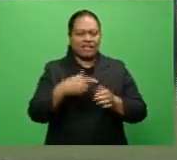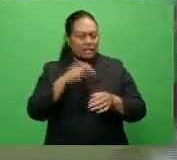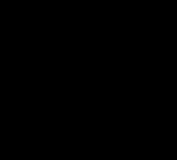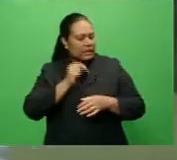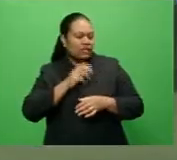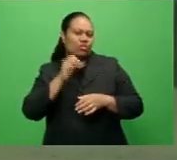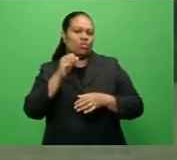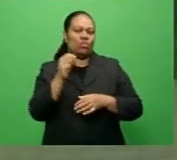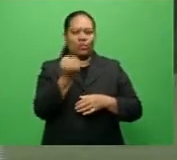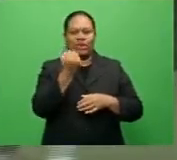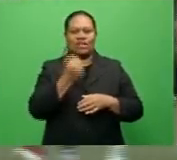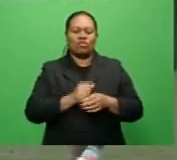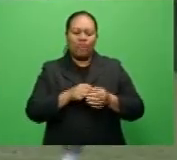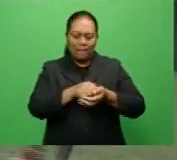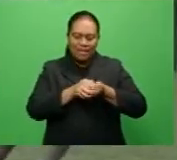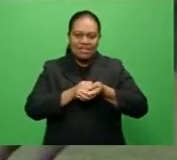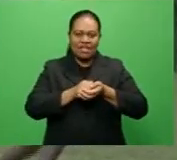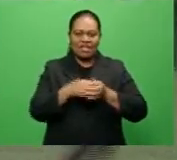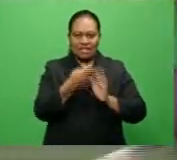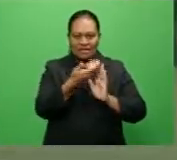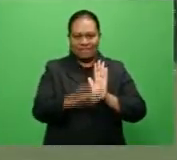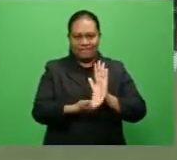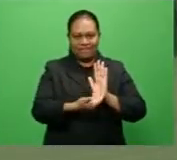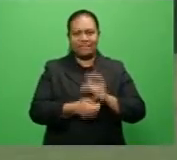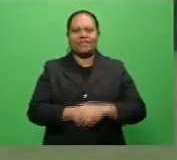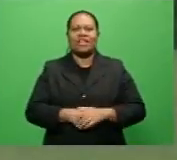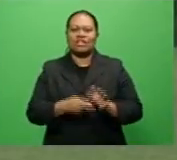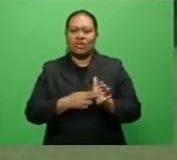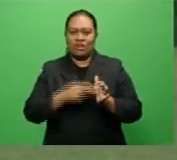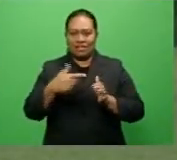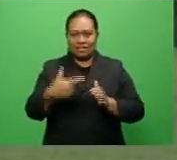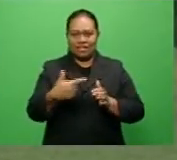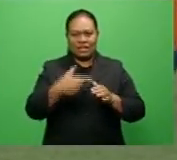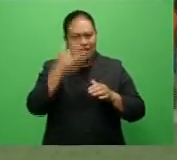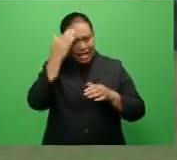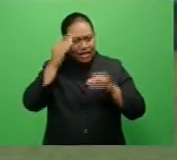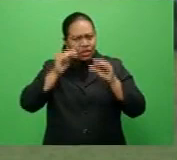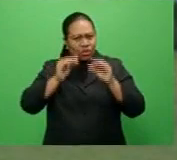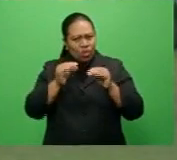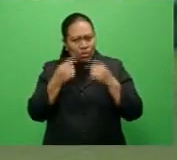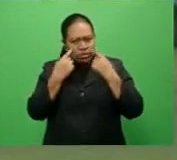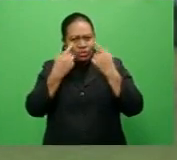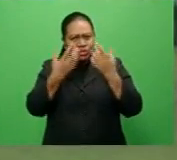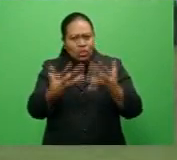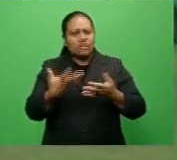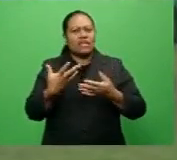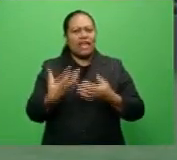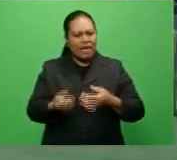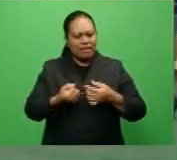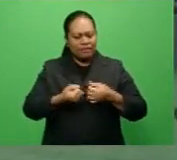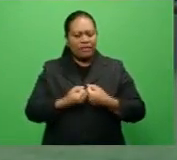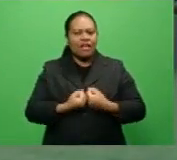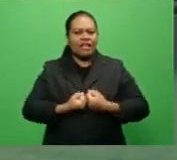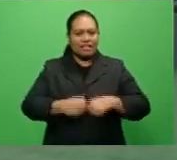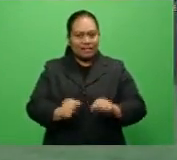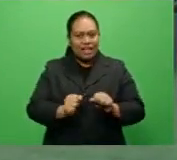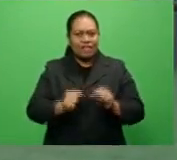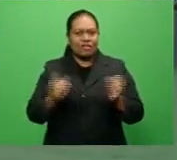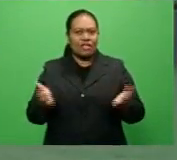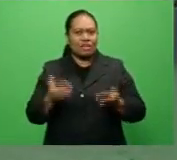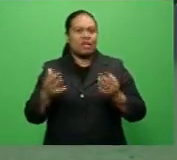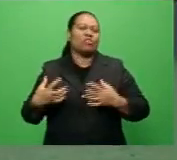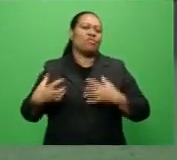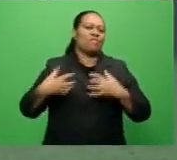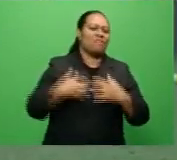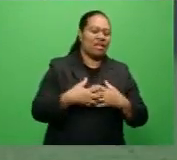their place in the Premier Division. Nasinu head coach Tangi Vonolangi says they have adjusted their style of play to match